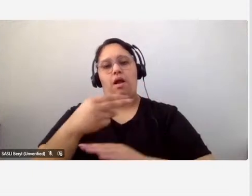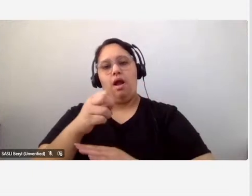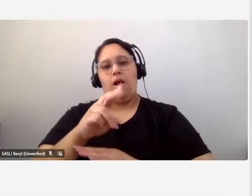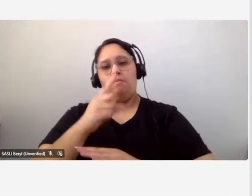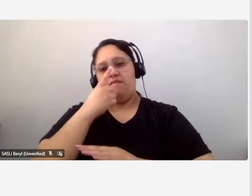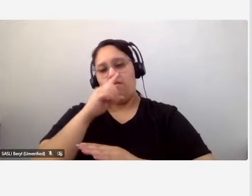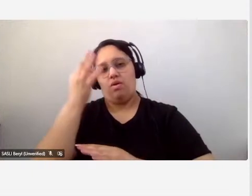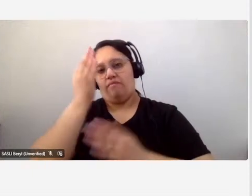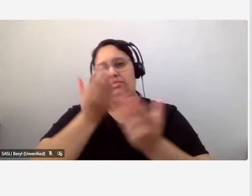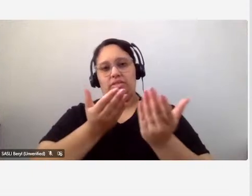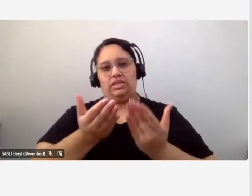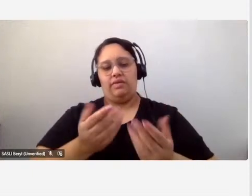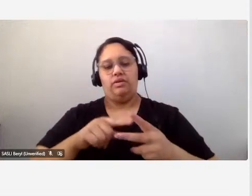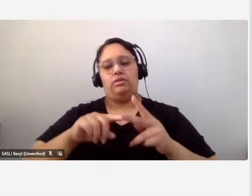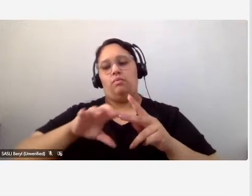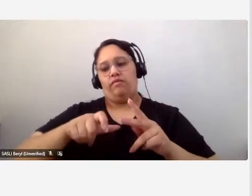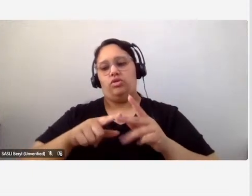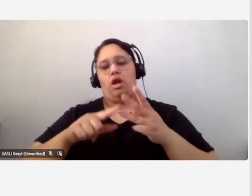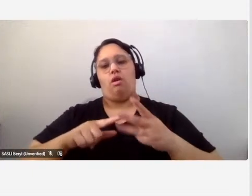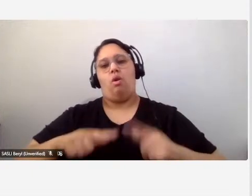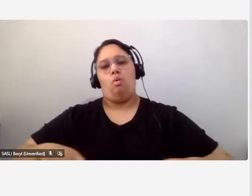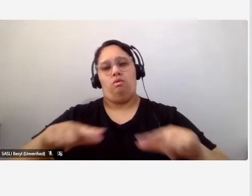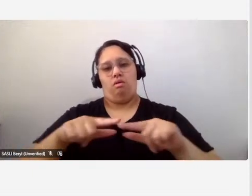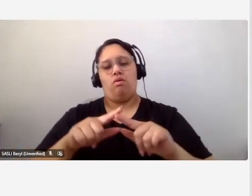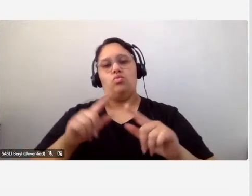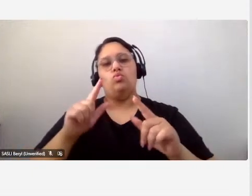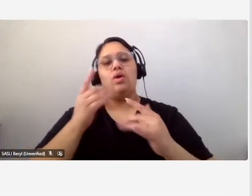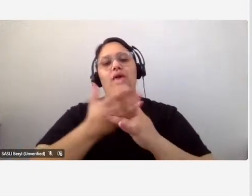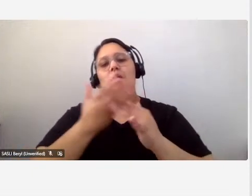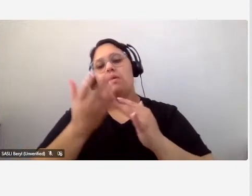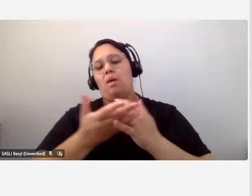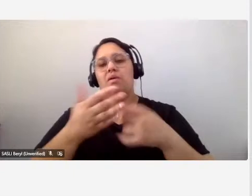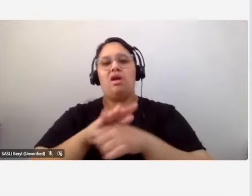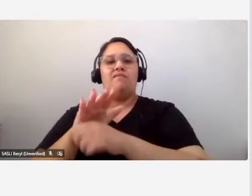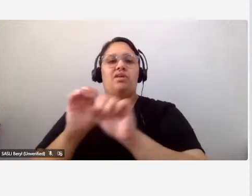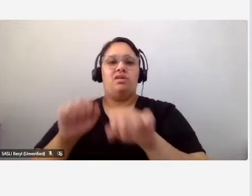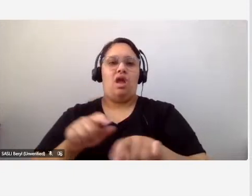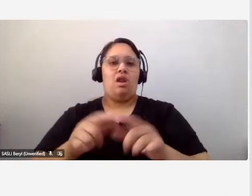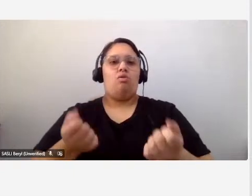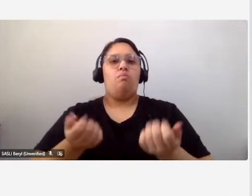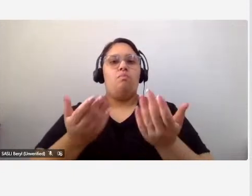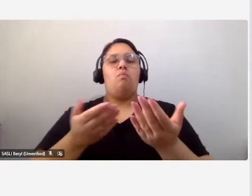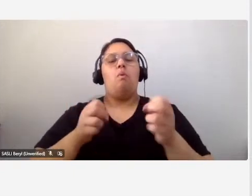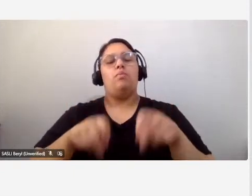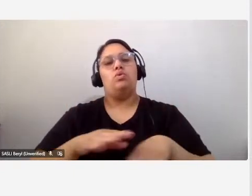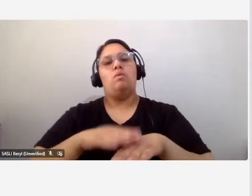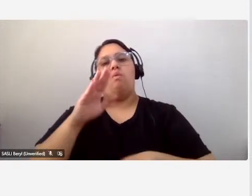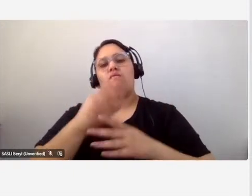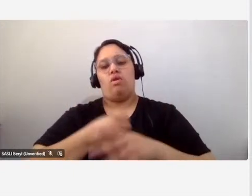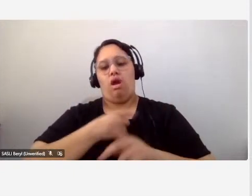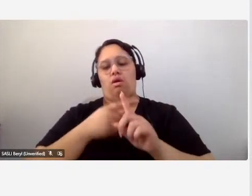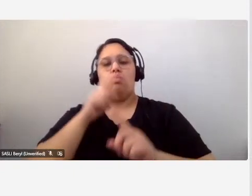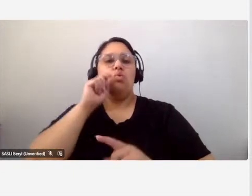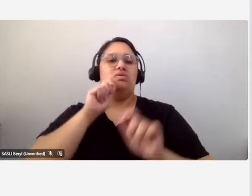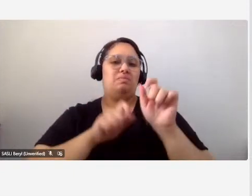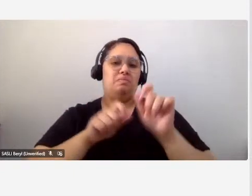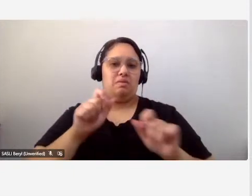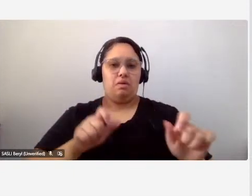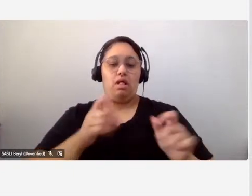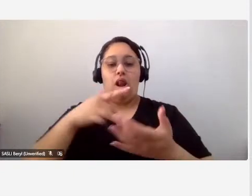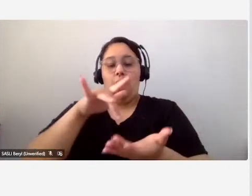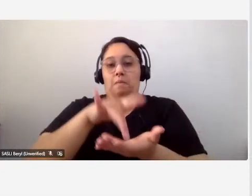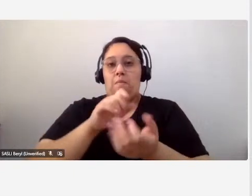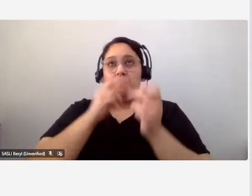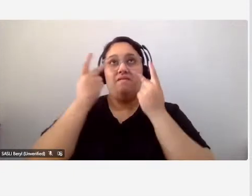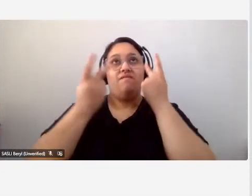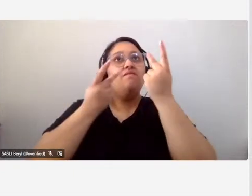government services, provincial and local, to fill the gaps and provide more opportunities for young and old people. At the core of this vision